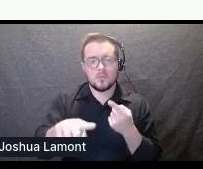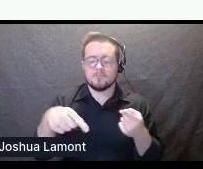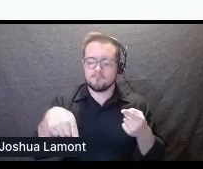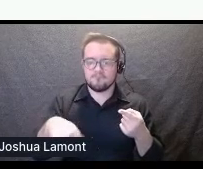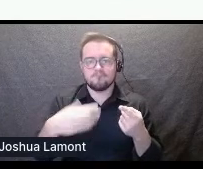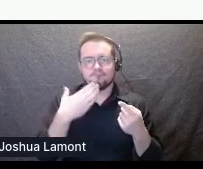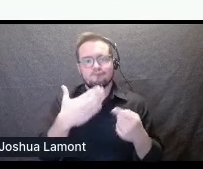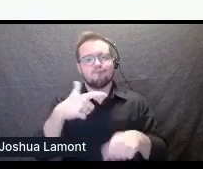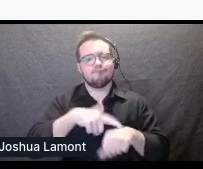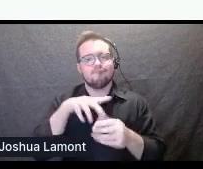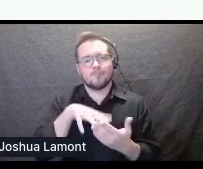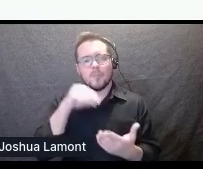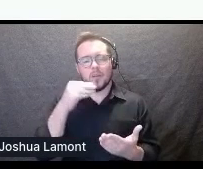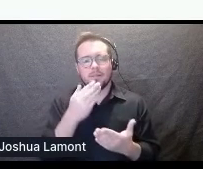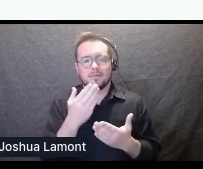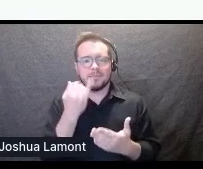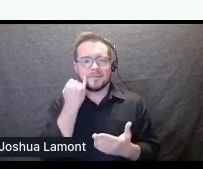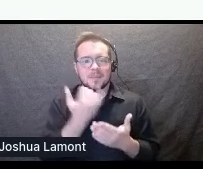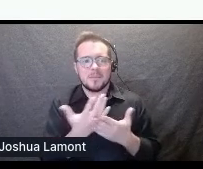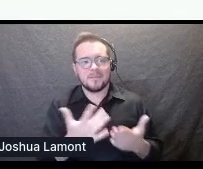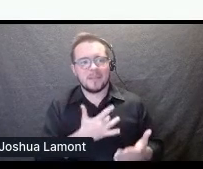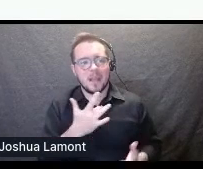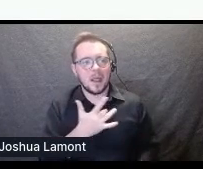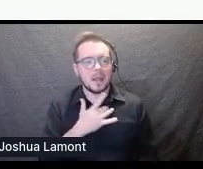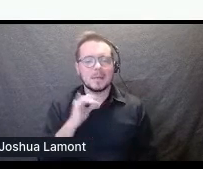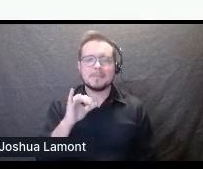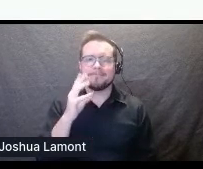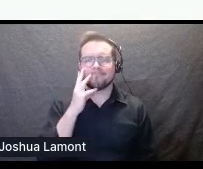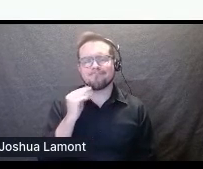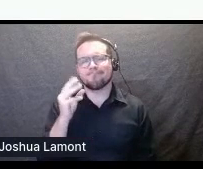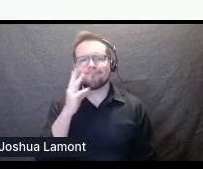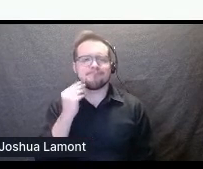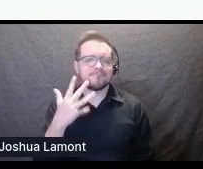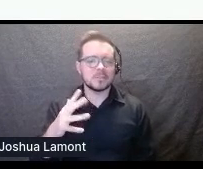kind of familiar or old hat, shout out to that as well.